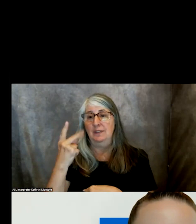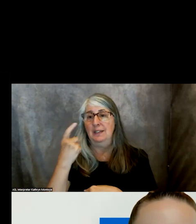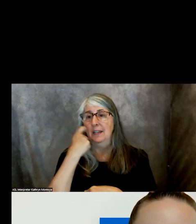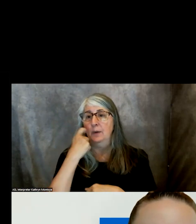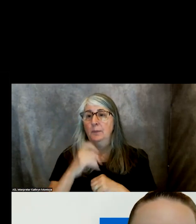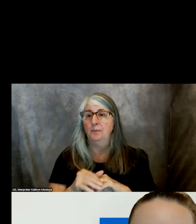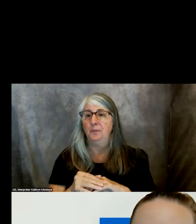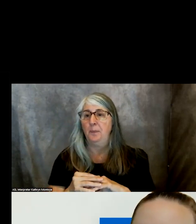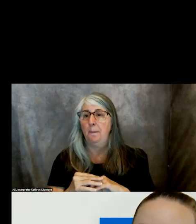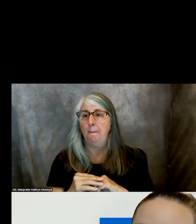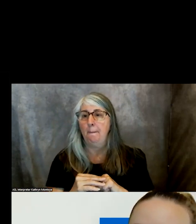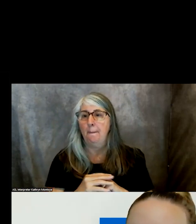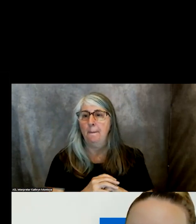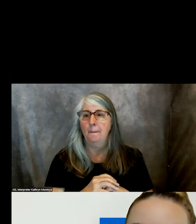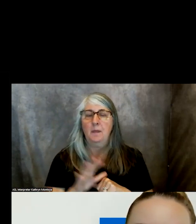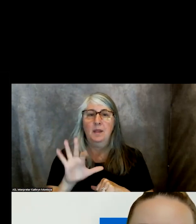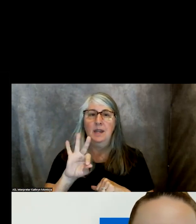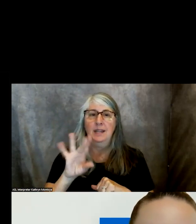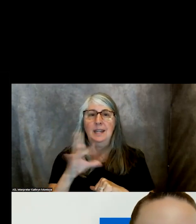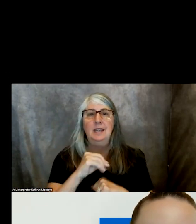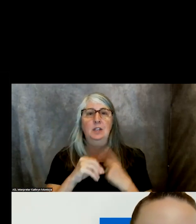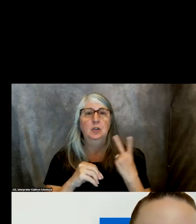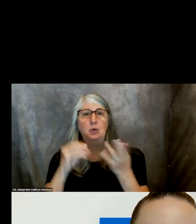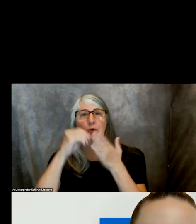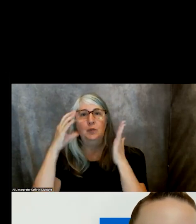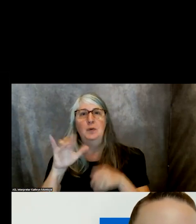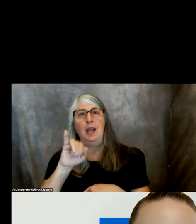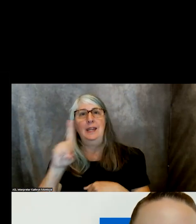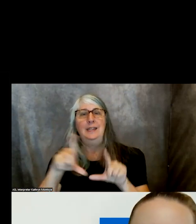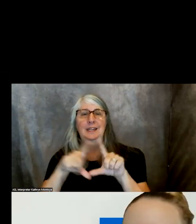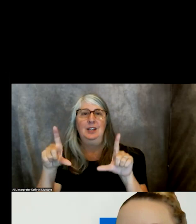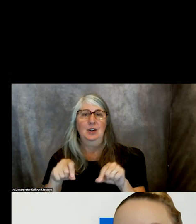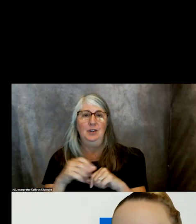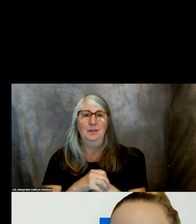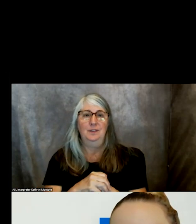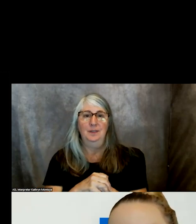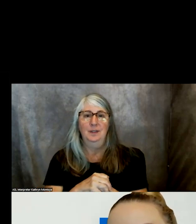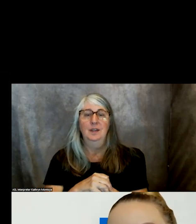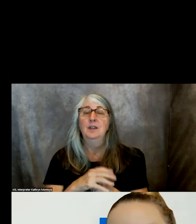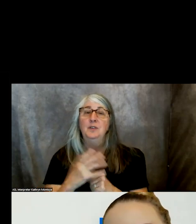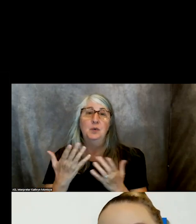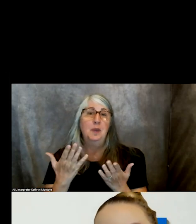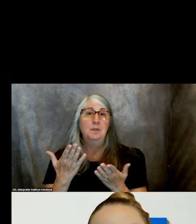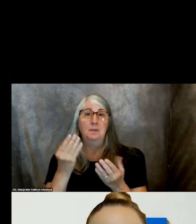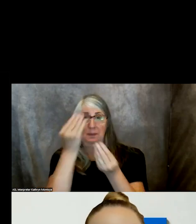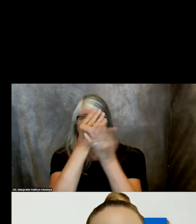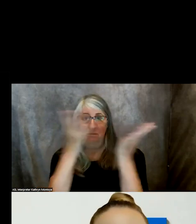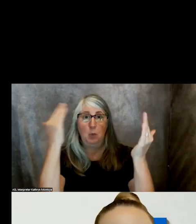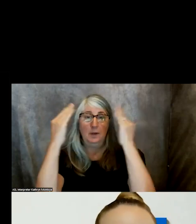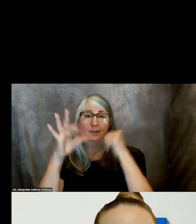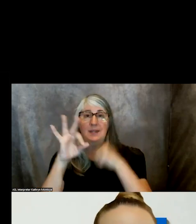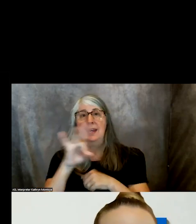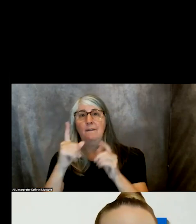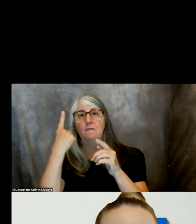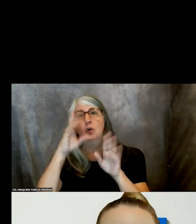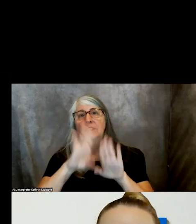adding 988 into student ID cards as a way to raise awareness of 988 among children and adolescents.